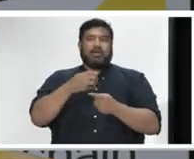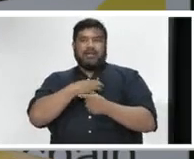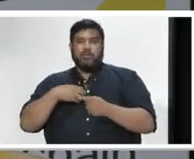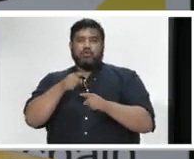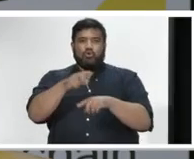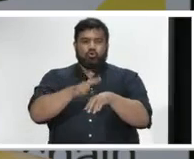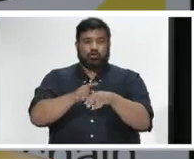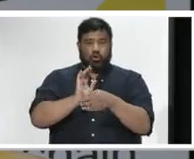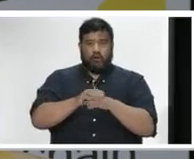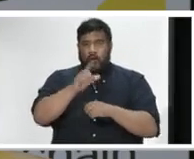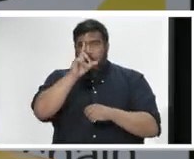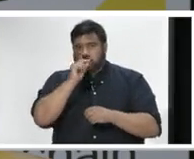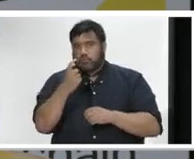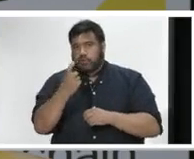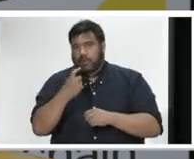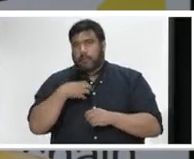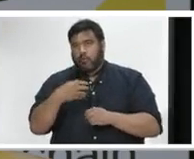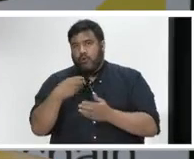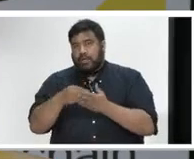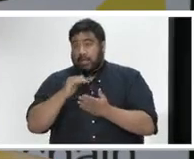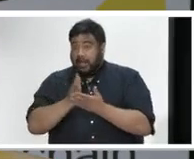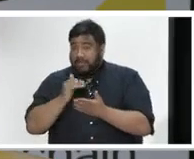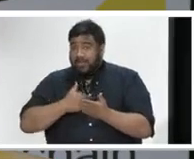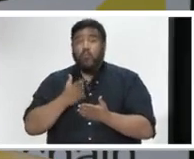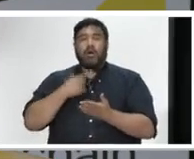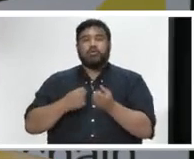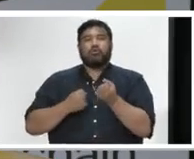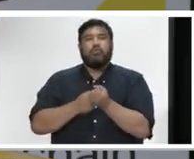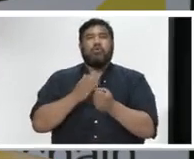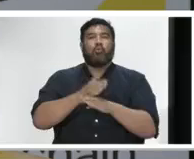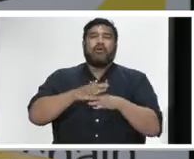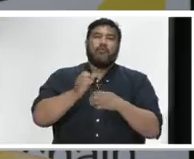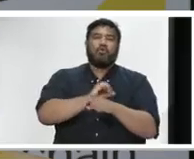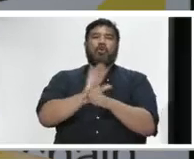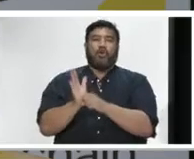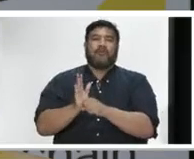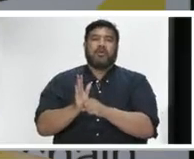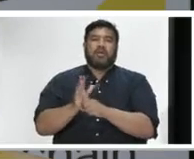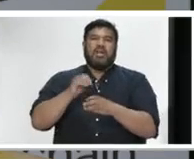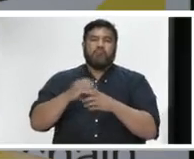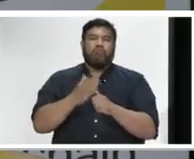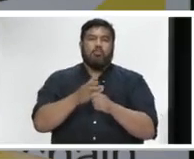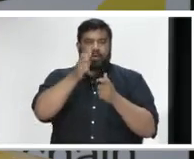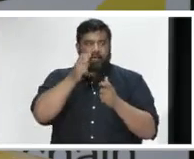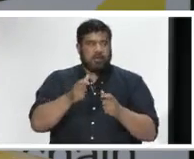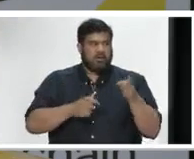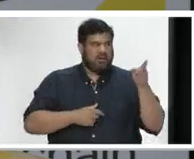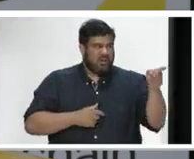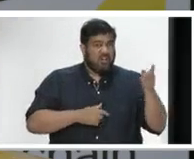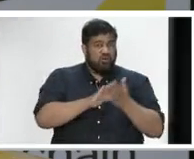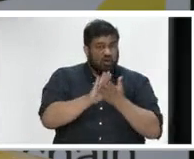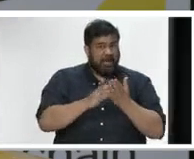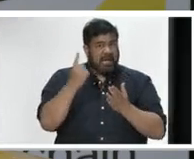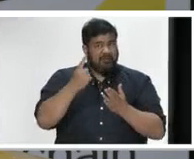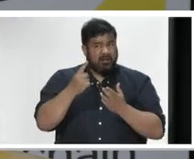any further funding that is needed to support the COVID-19 response that is happening in primary care. So $11 million extra promised